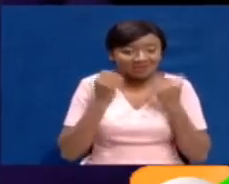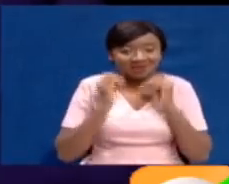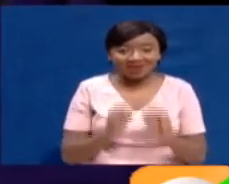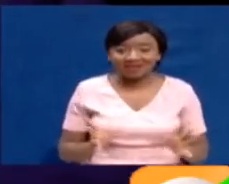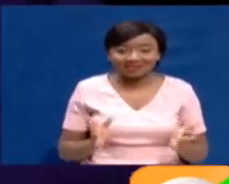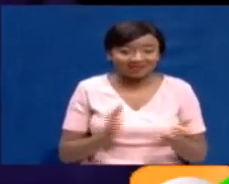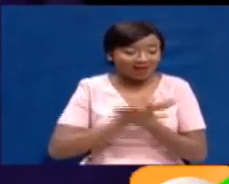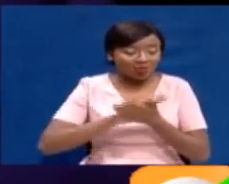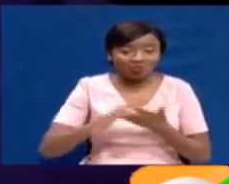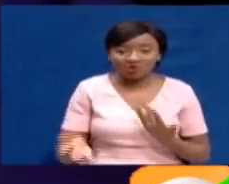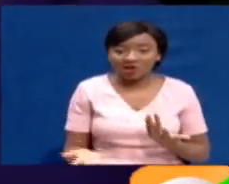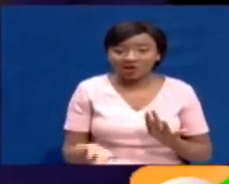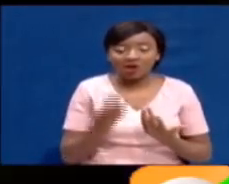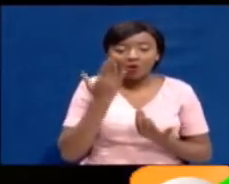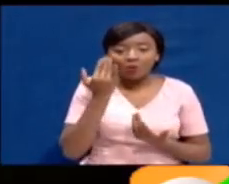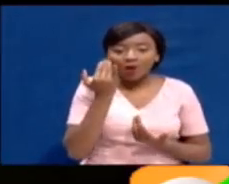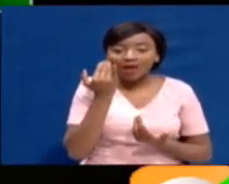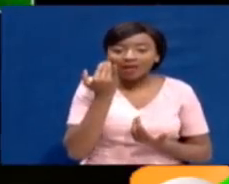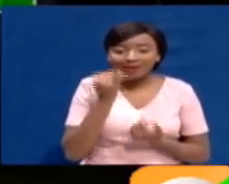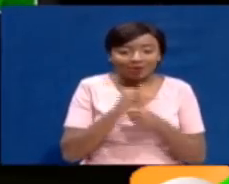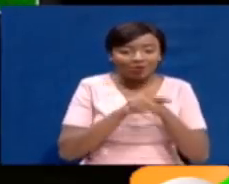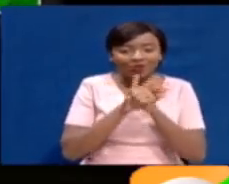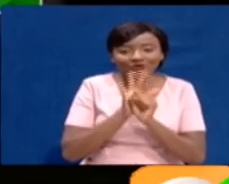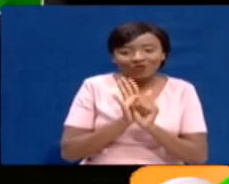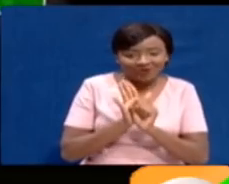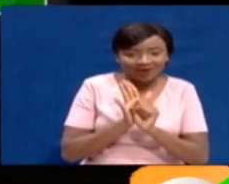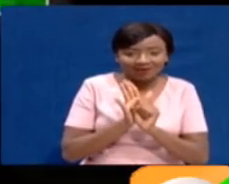owing to the coronavirus pandemic.